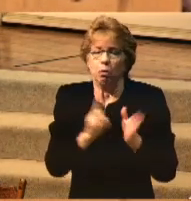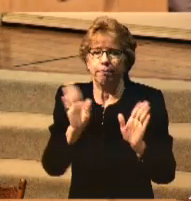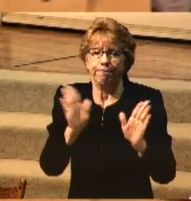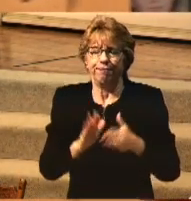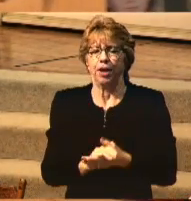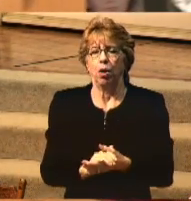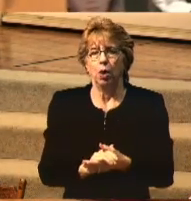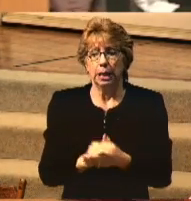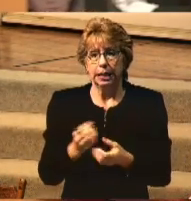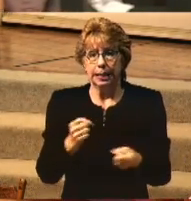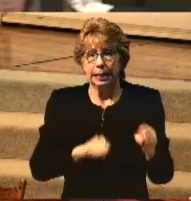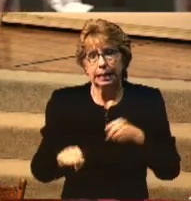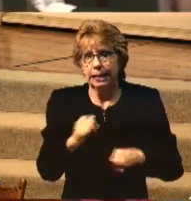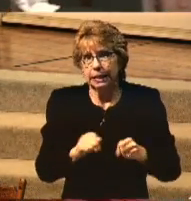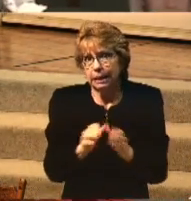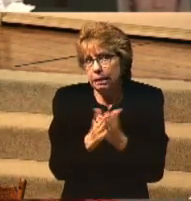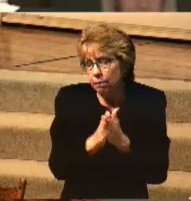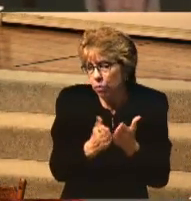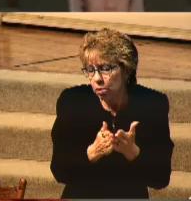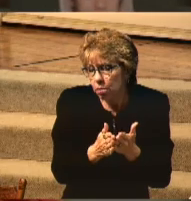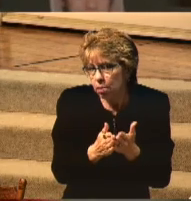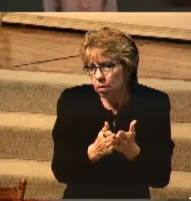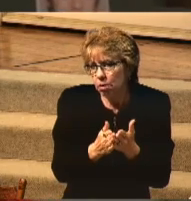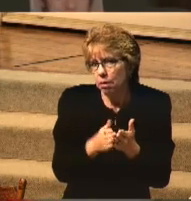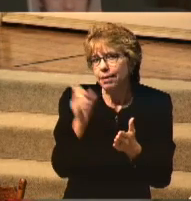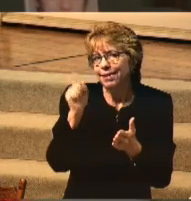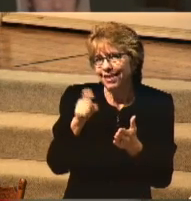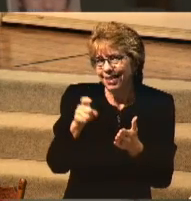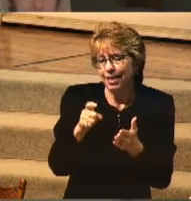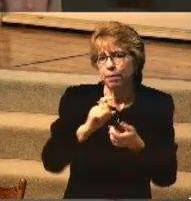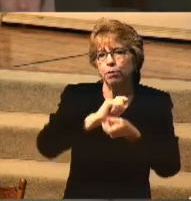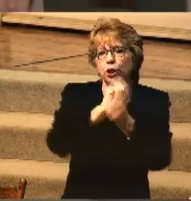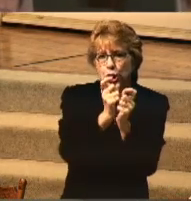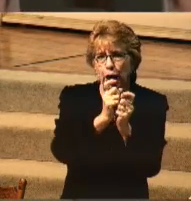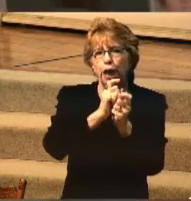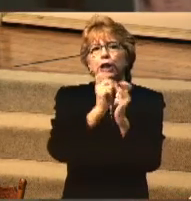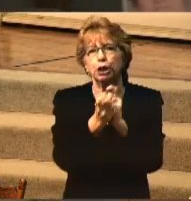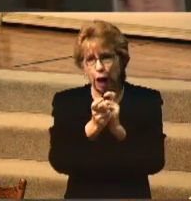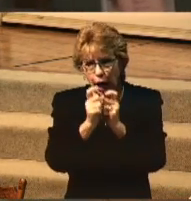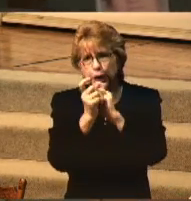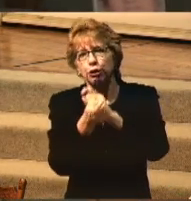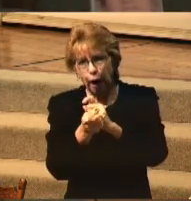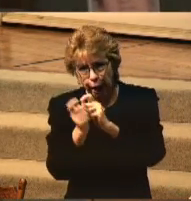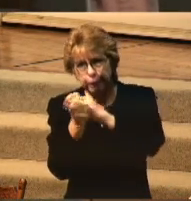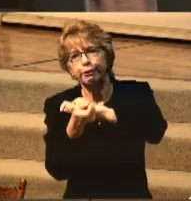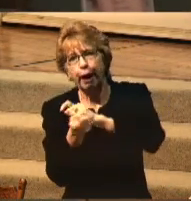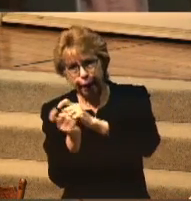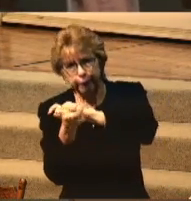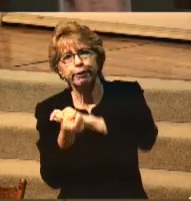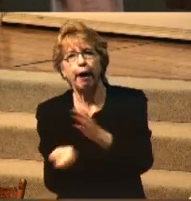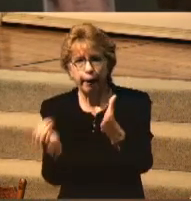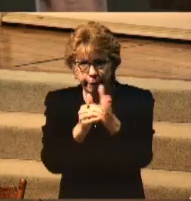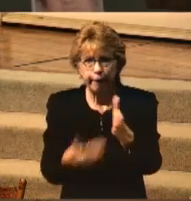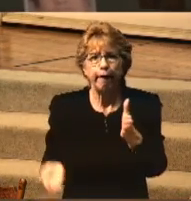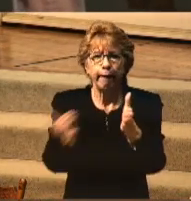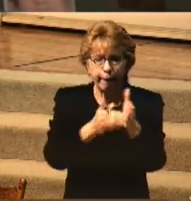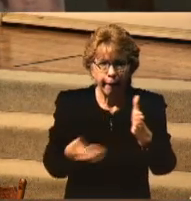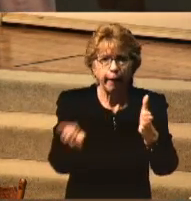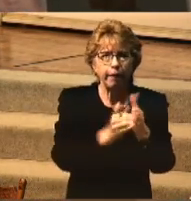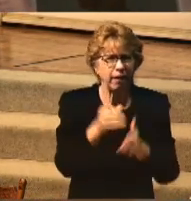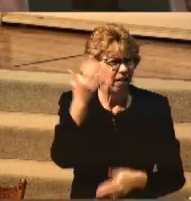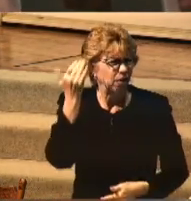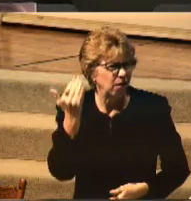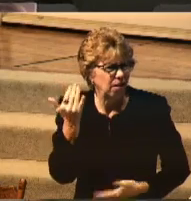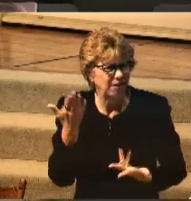Science books have to be edited and changed and revised over and over because what they